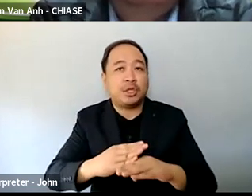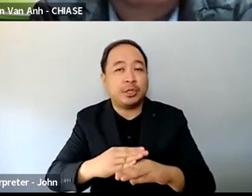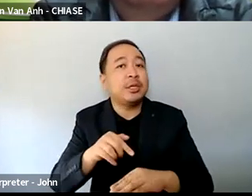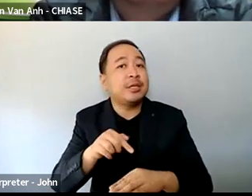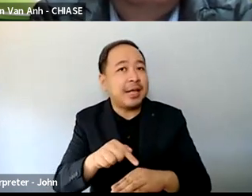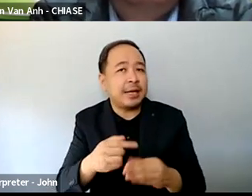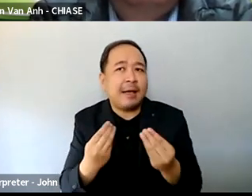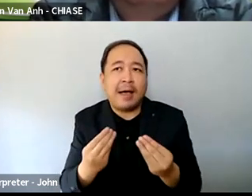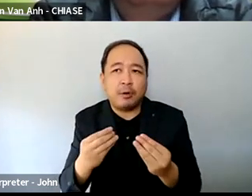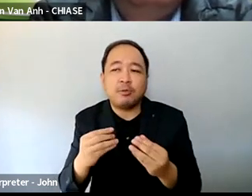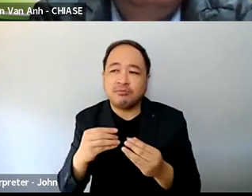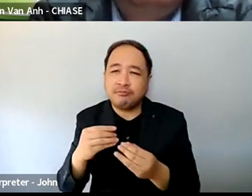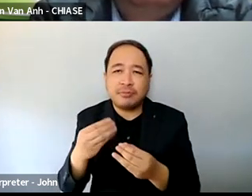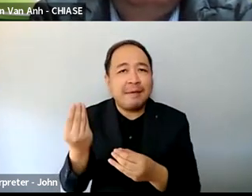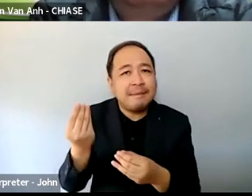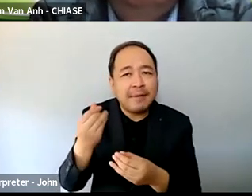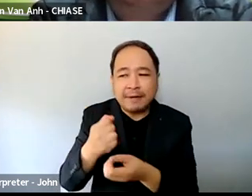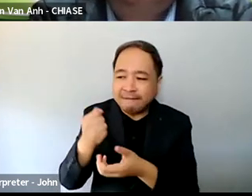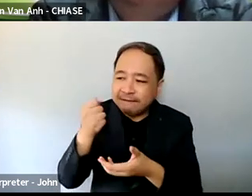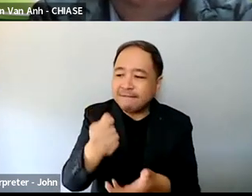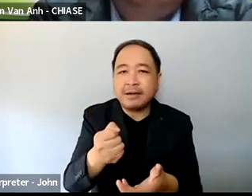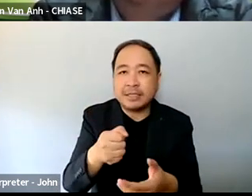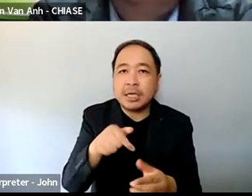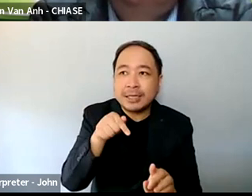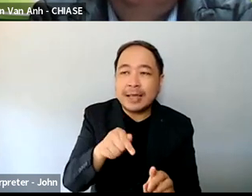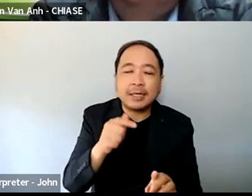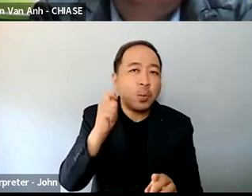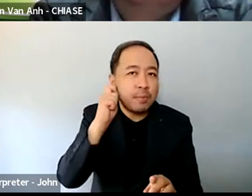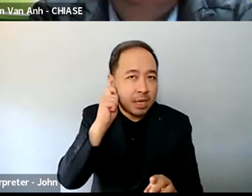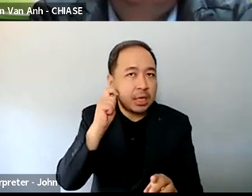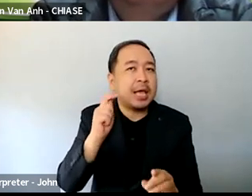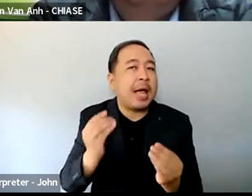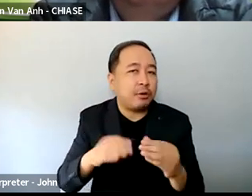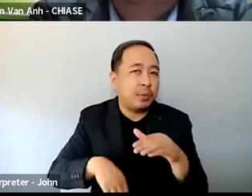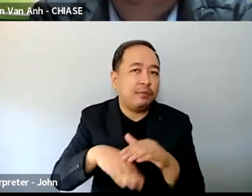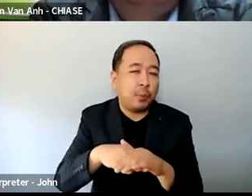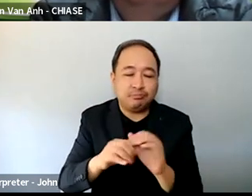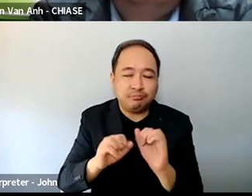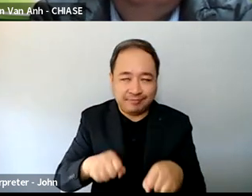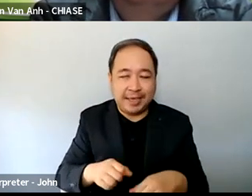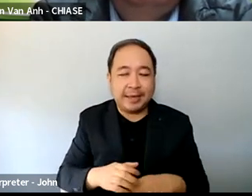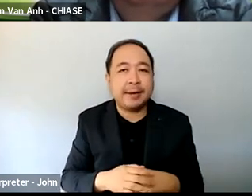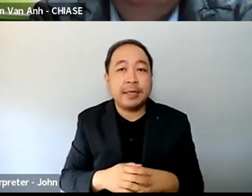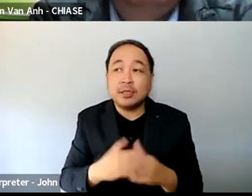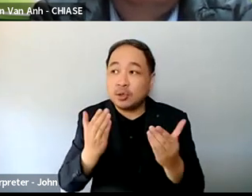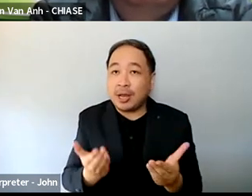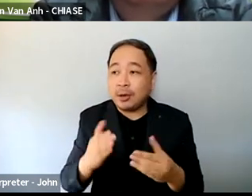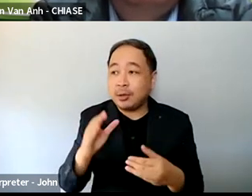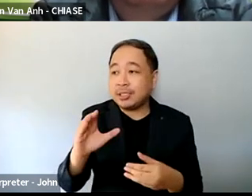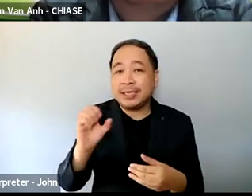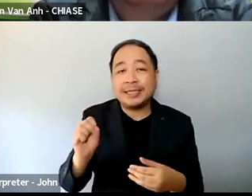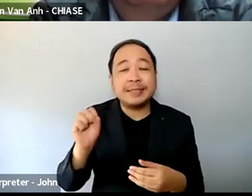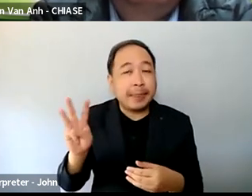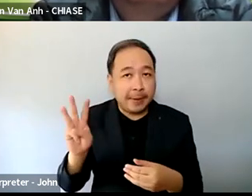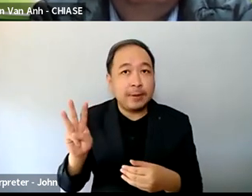funds to women when and how they need it. And finally, I think, you know, we're heading towards CSW, so we can't